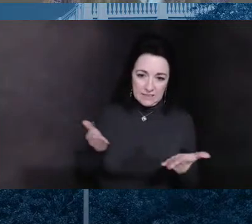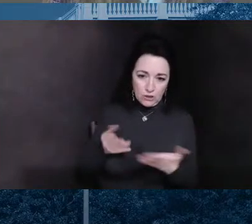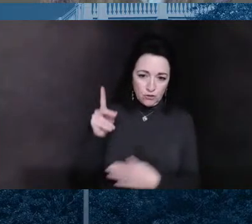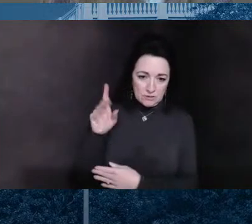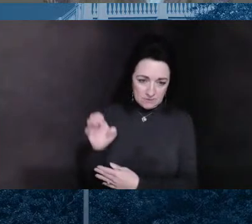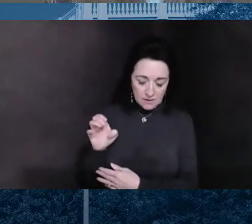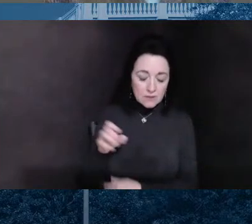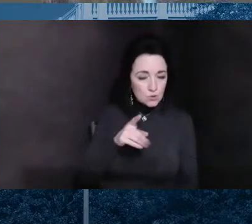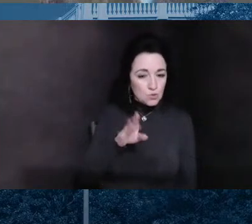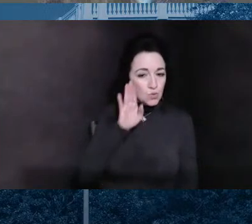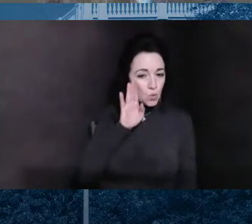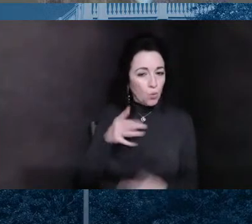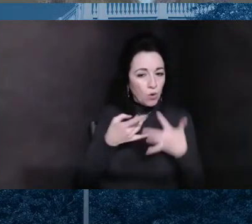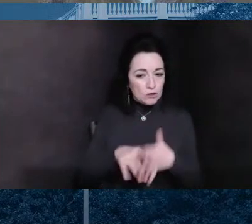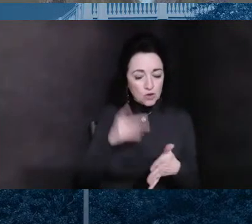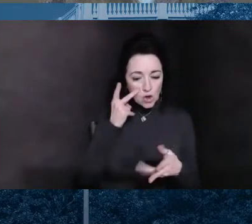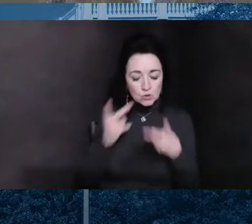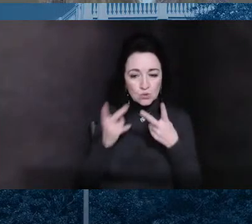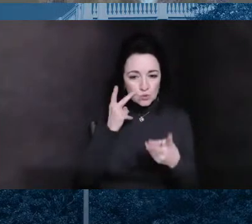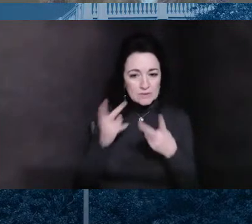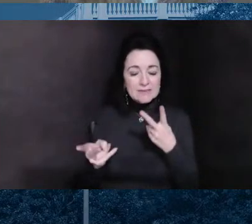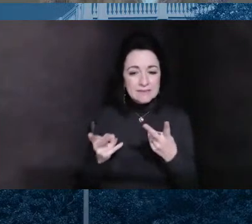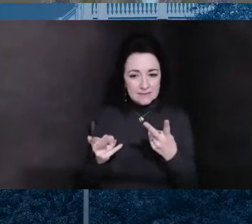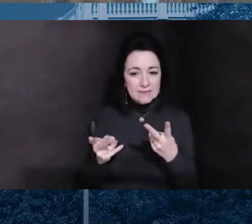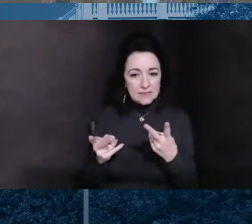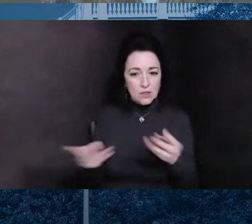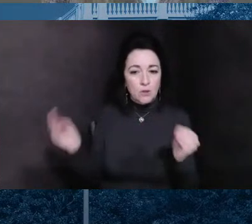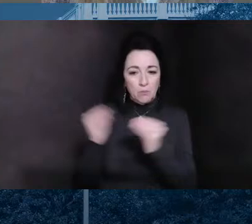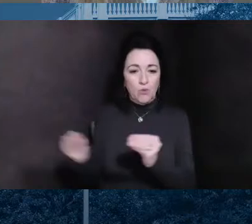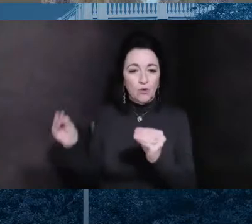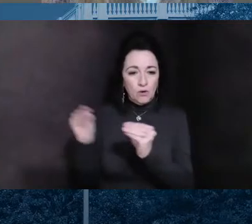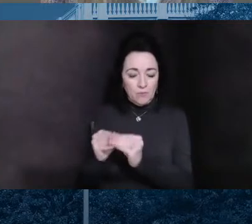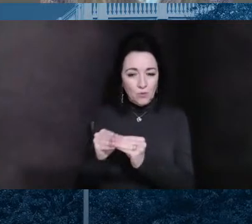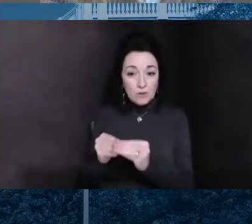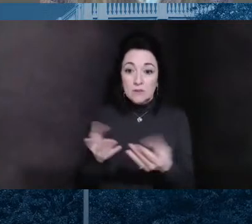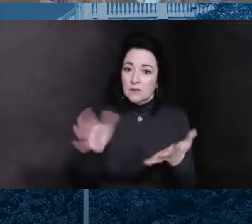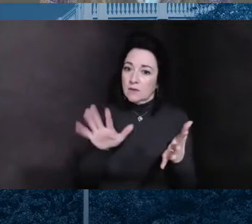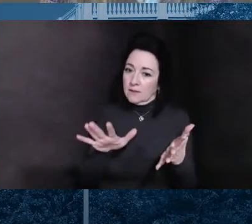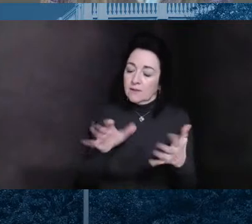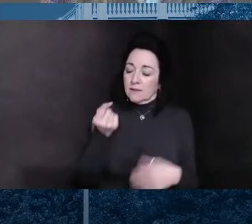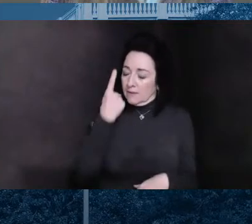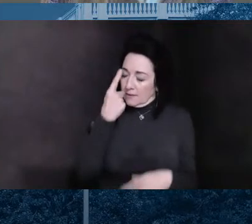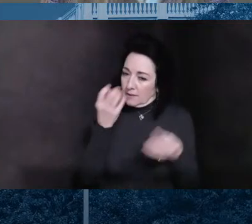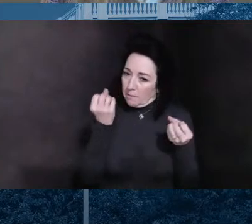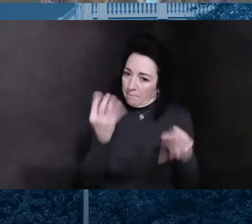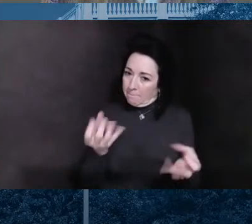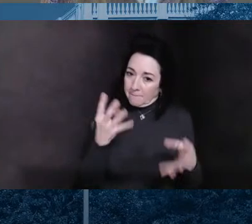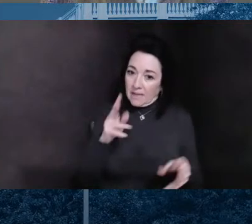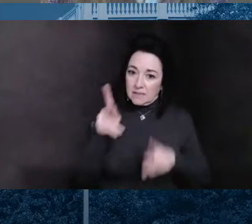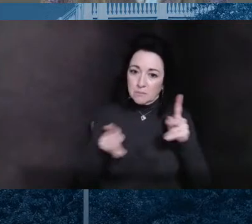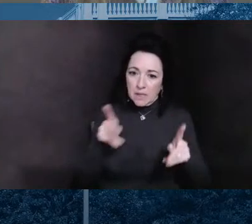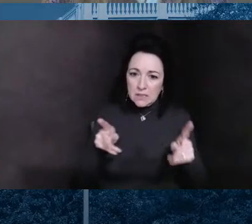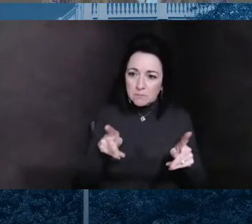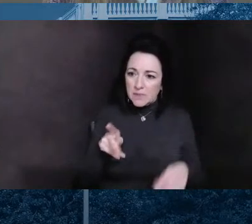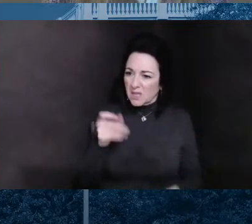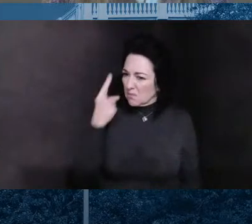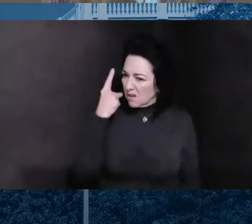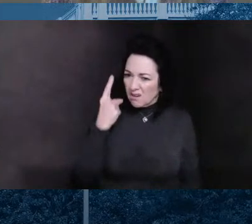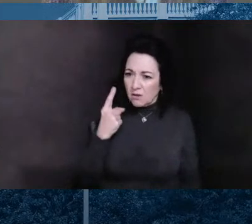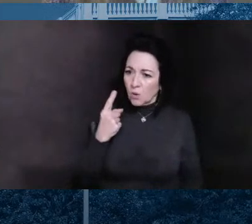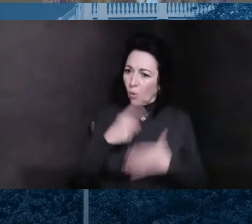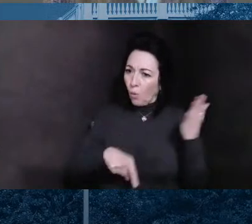all. Second doses is a topic that we've been addressing quite a bit over the last few weeks, especially for those in the